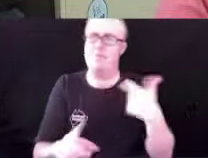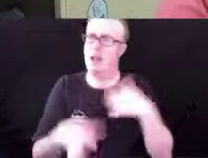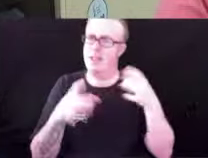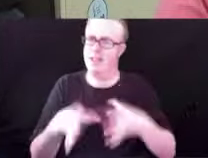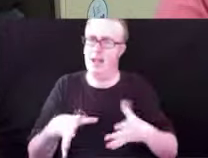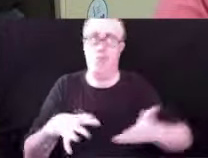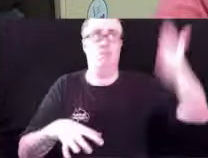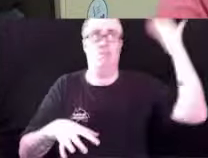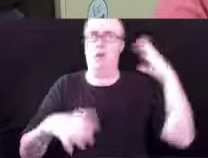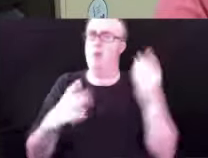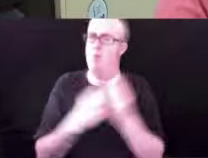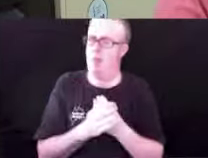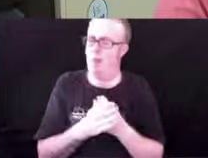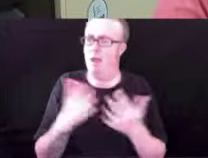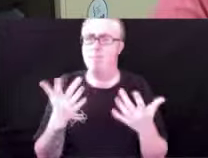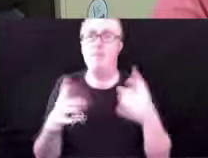That started off with, you know,